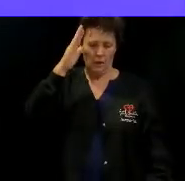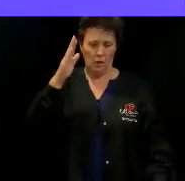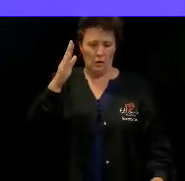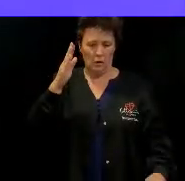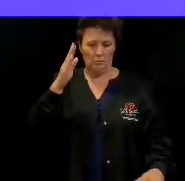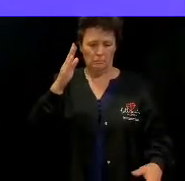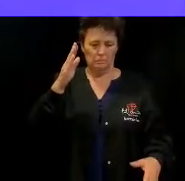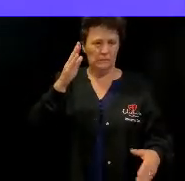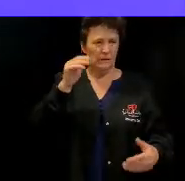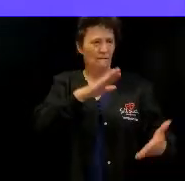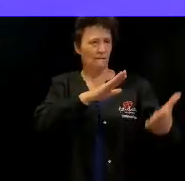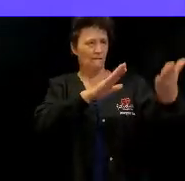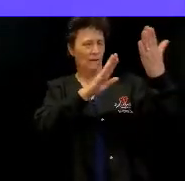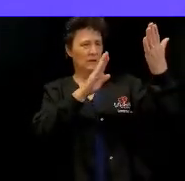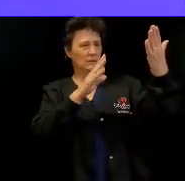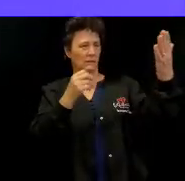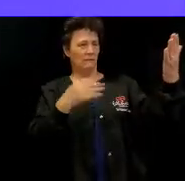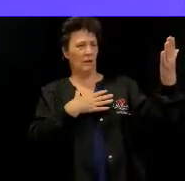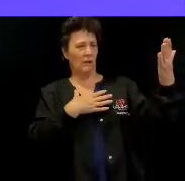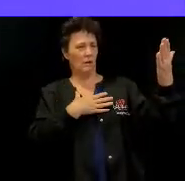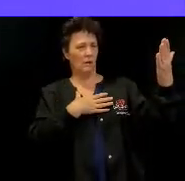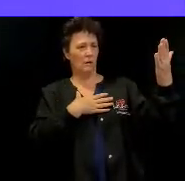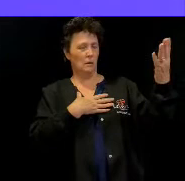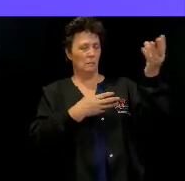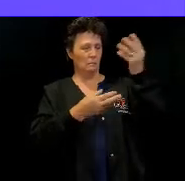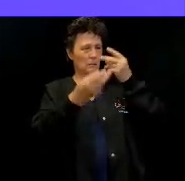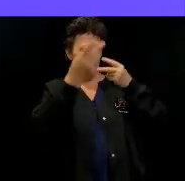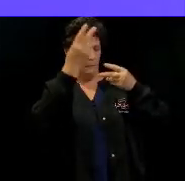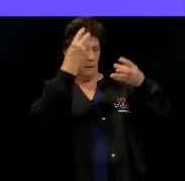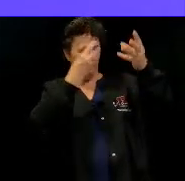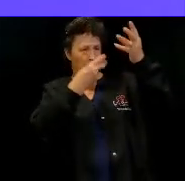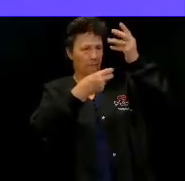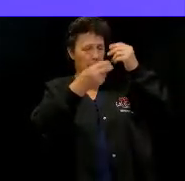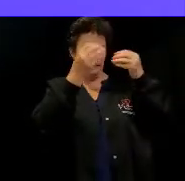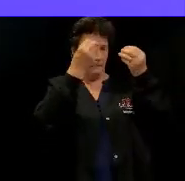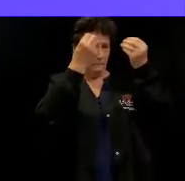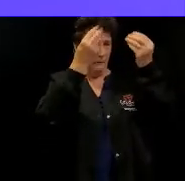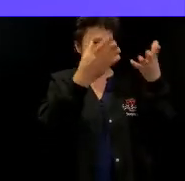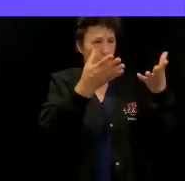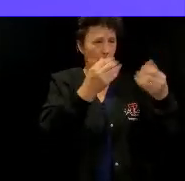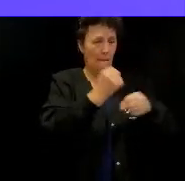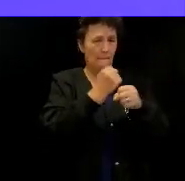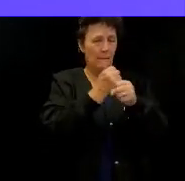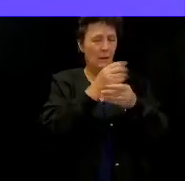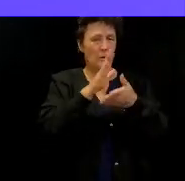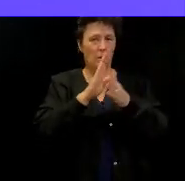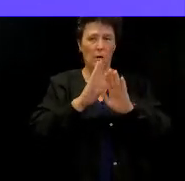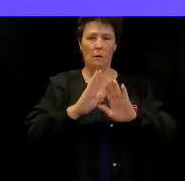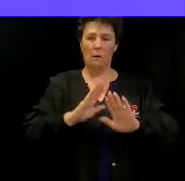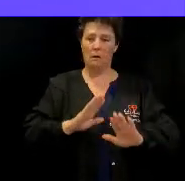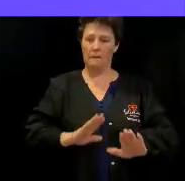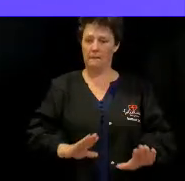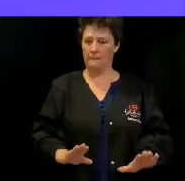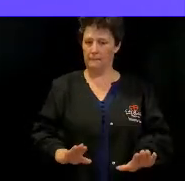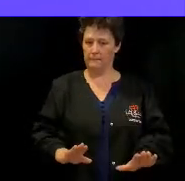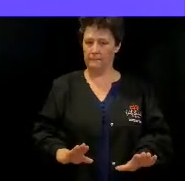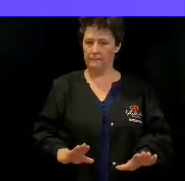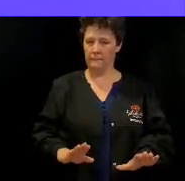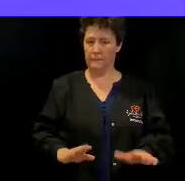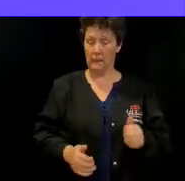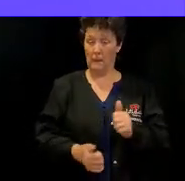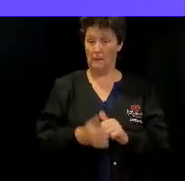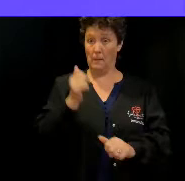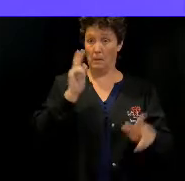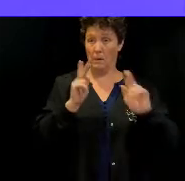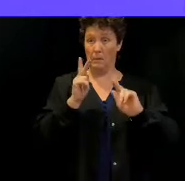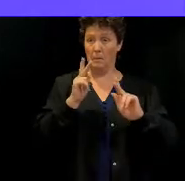your fear, it actually begins to feed information to your amygdala and it will actually cause it to calm down. Most people never want to look